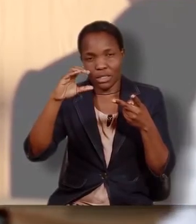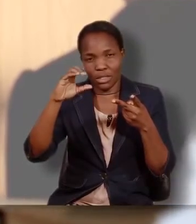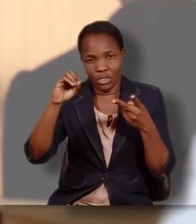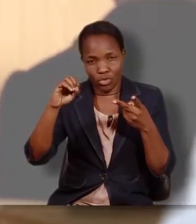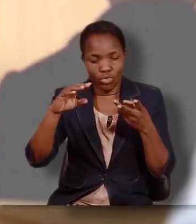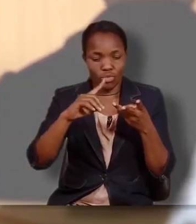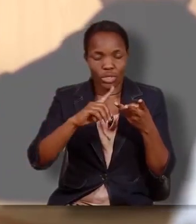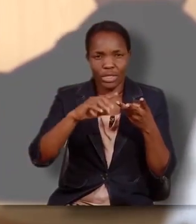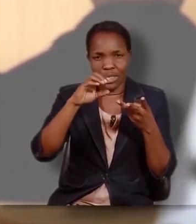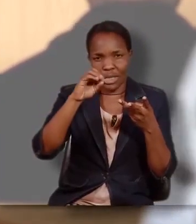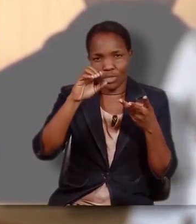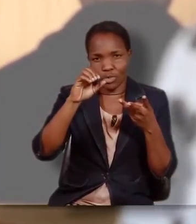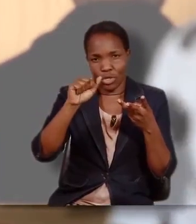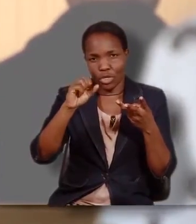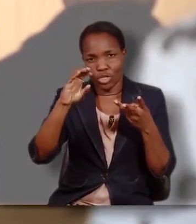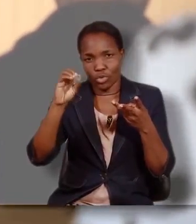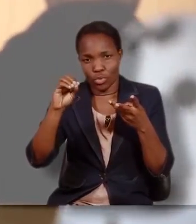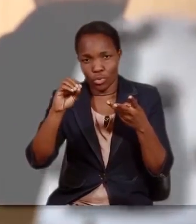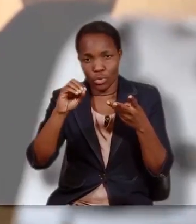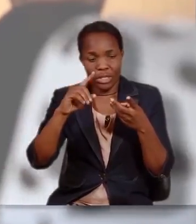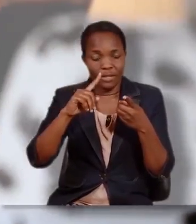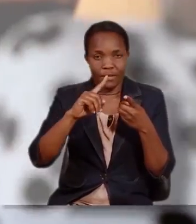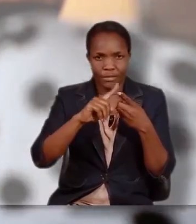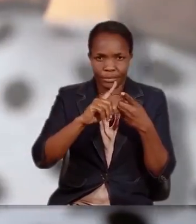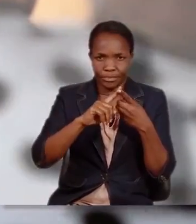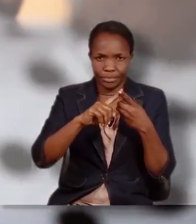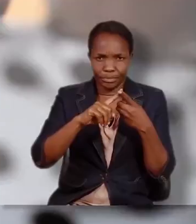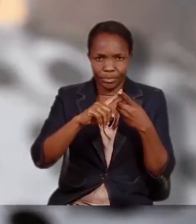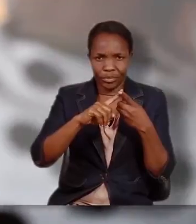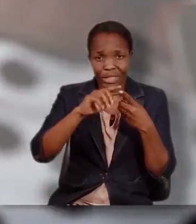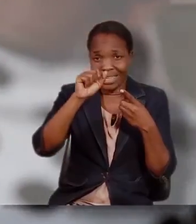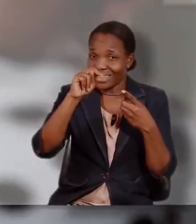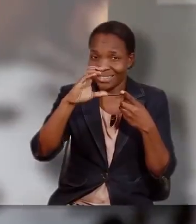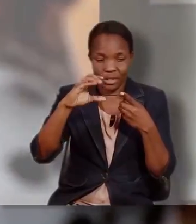the African National Congress, ANC, which was founded in 1912.